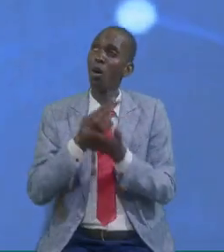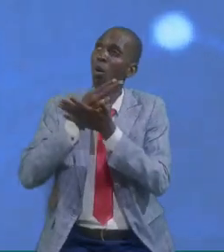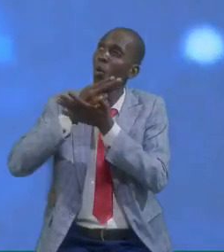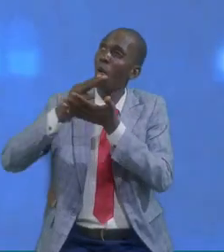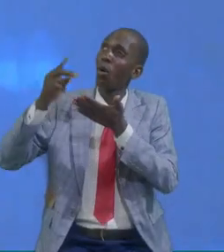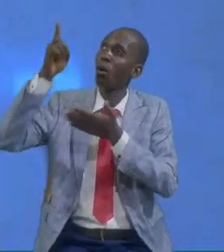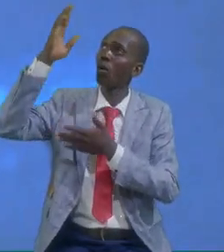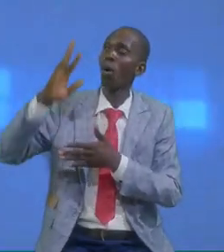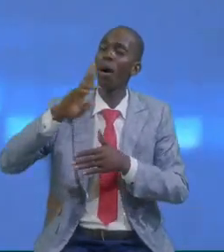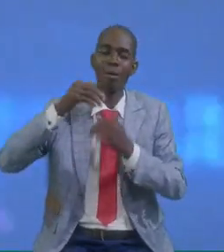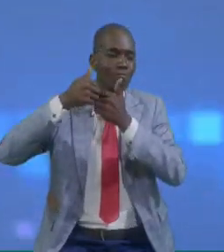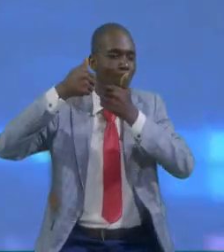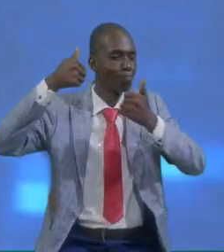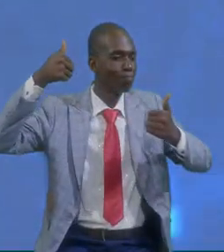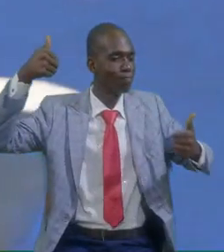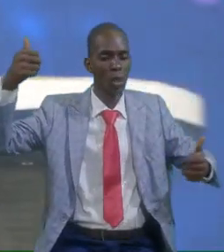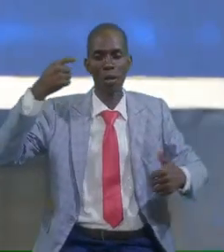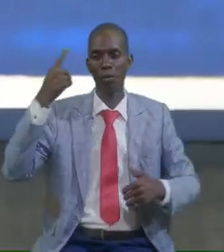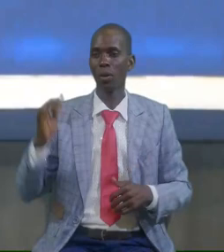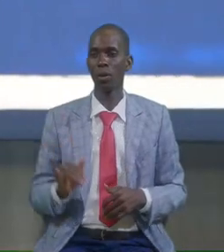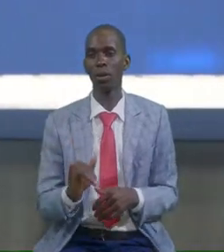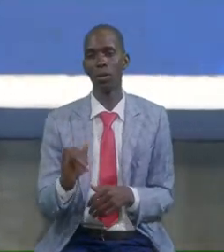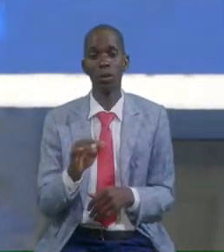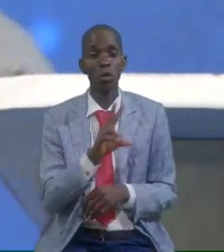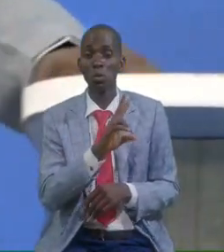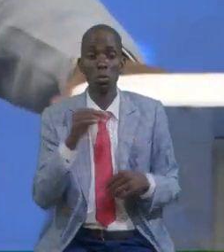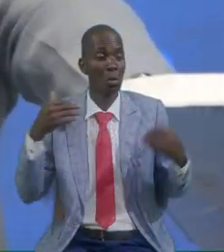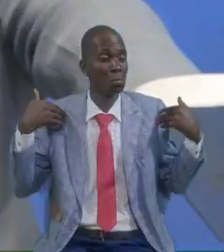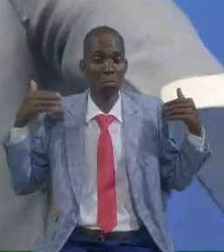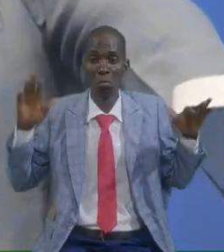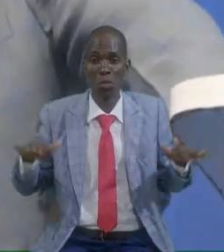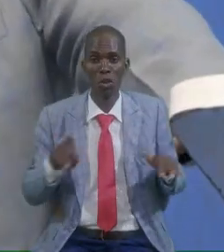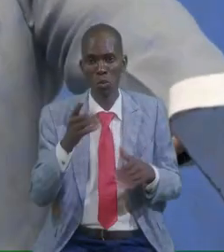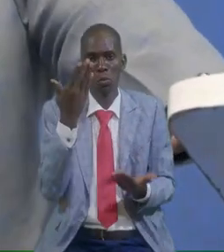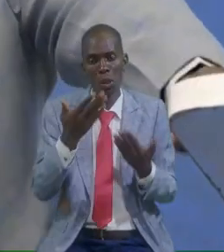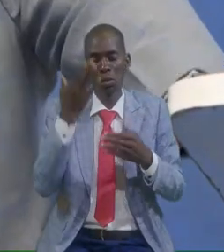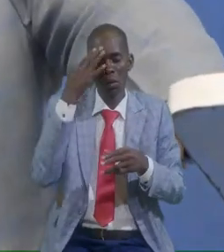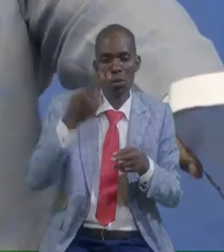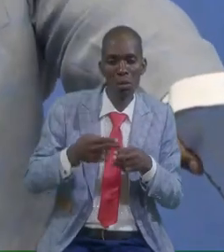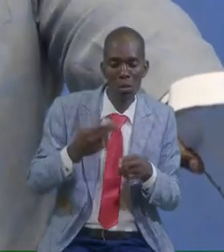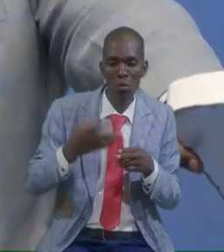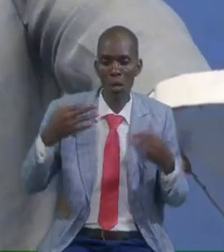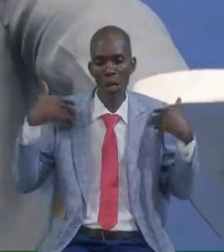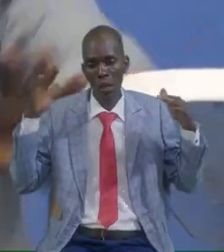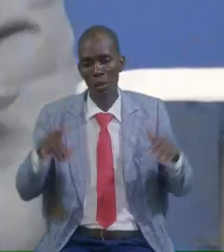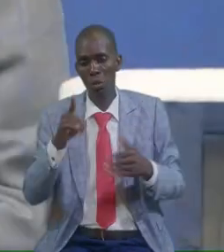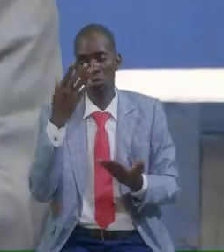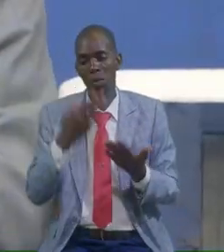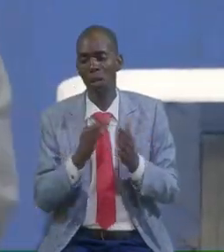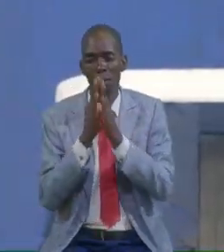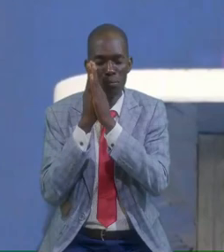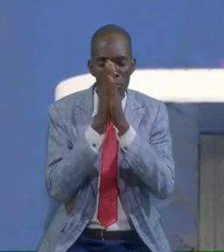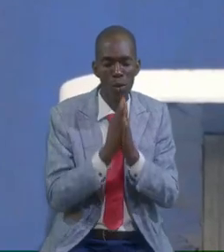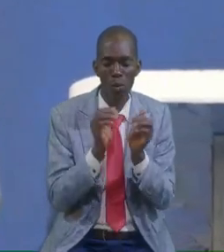separated forever. No angel. You might know the names of angel. You fast and fast and fast,